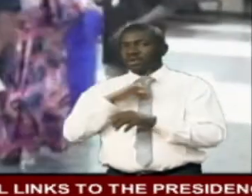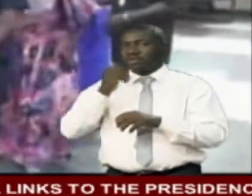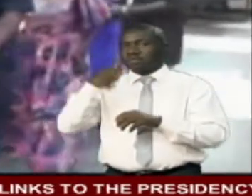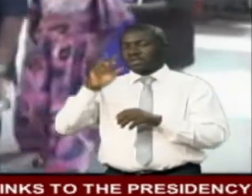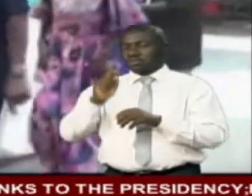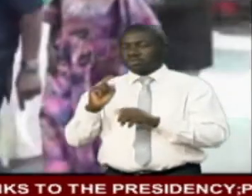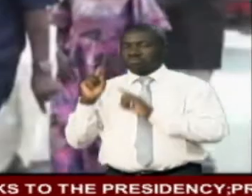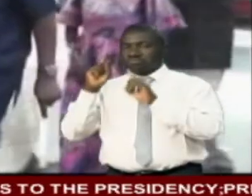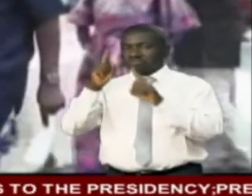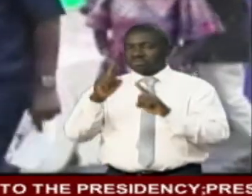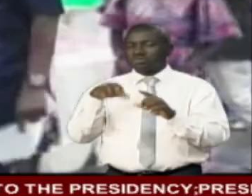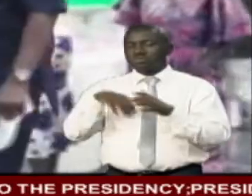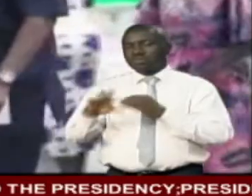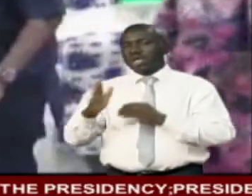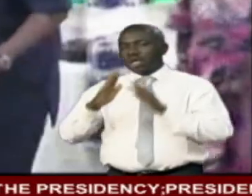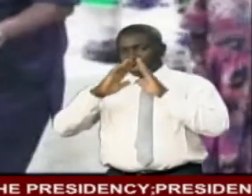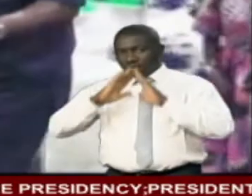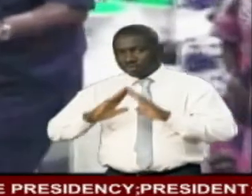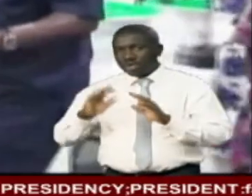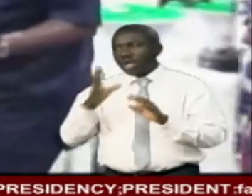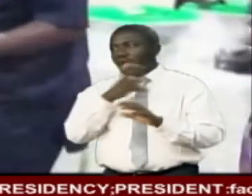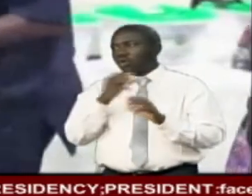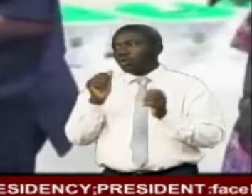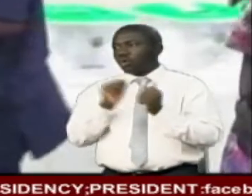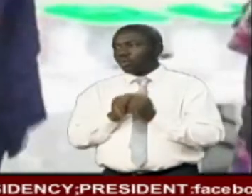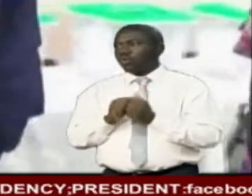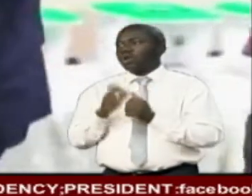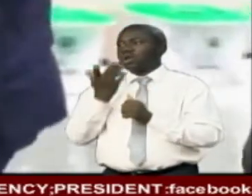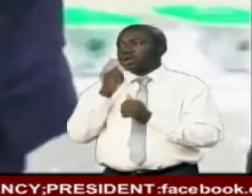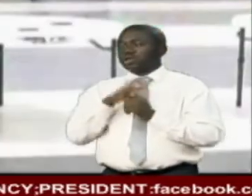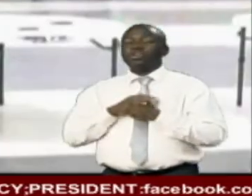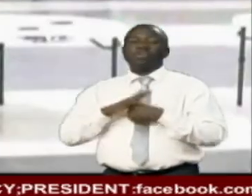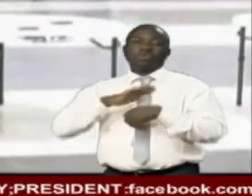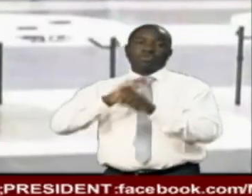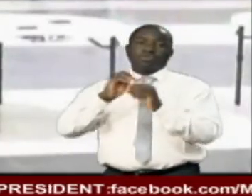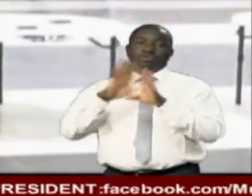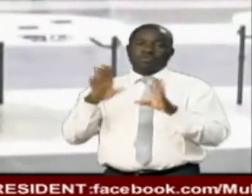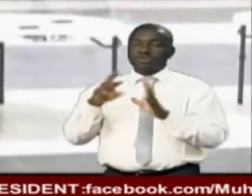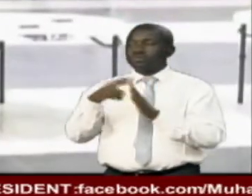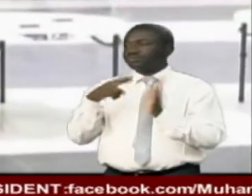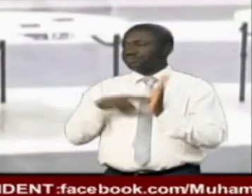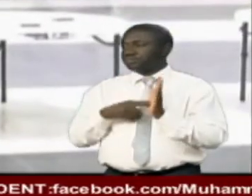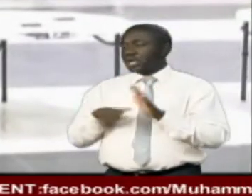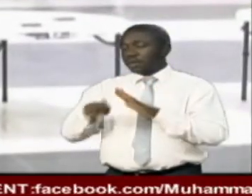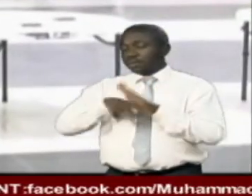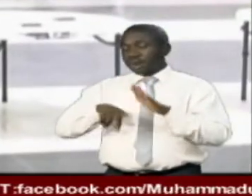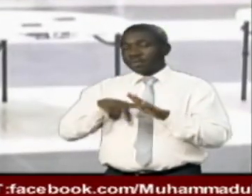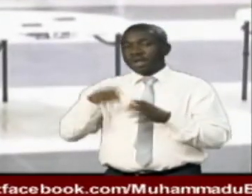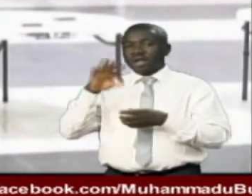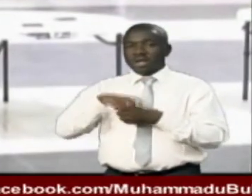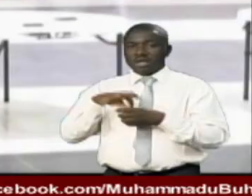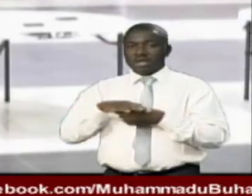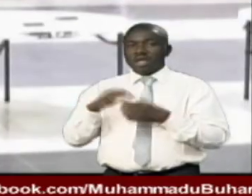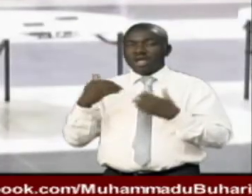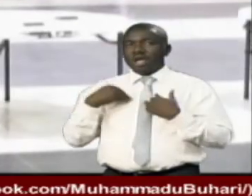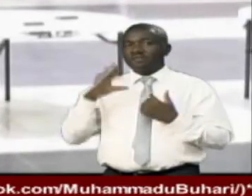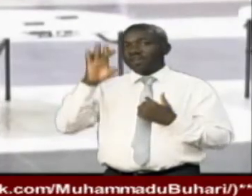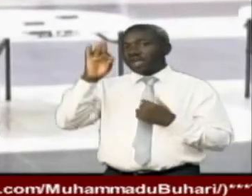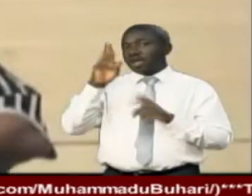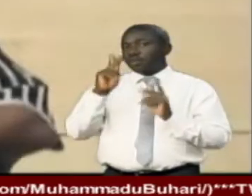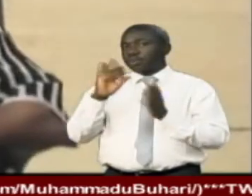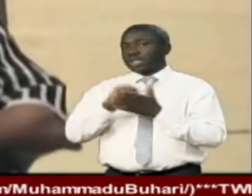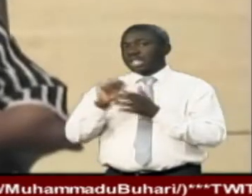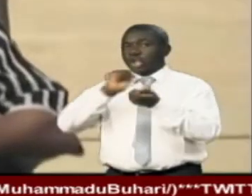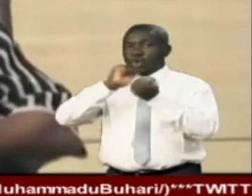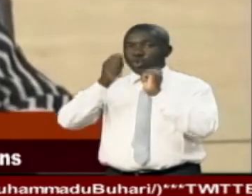peace and in compliance with COVID-19 protocols. The primary election, which was keenly contested, had 8 aspirants,